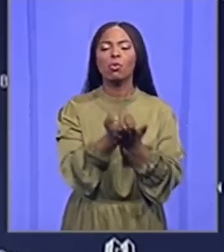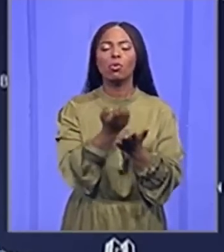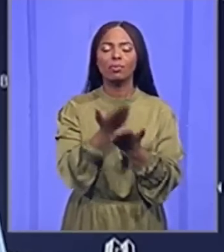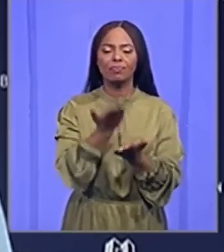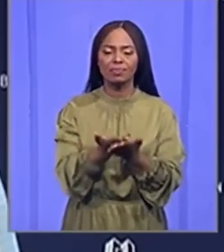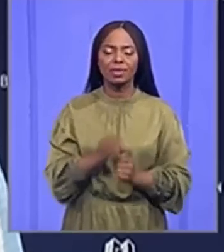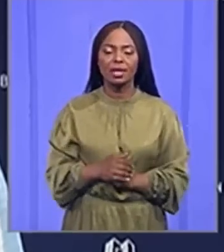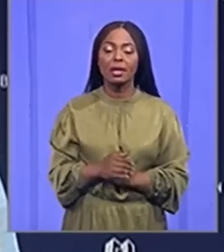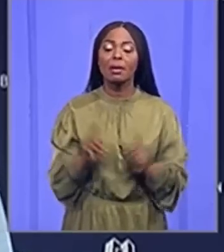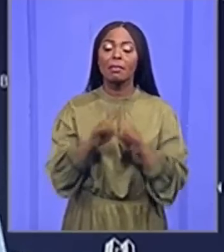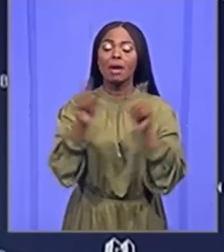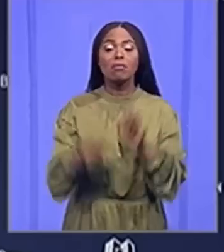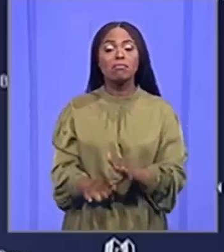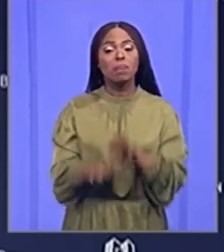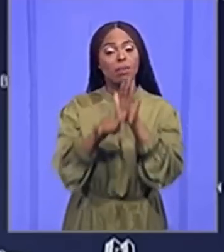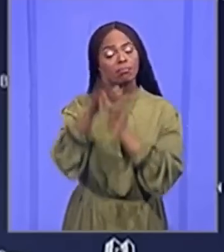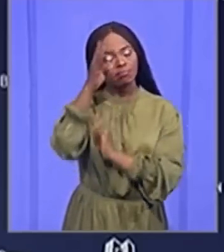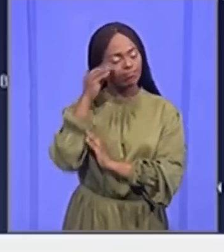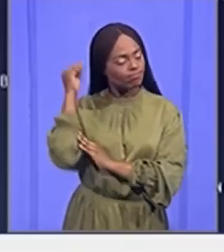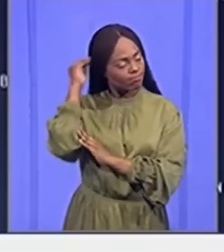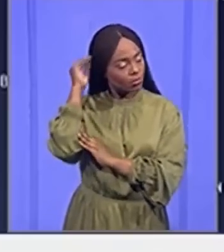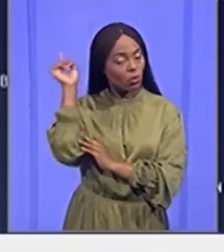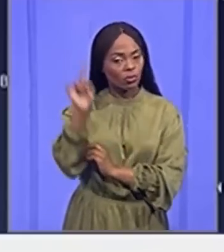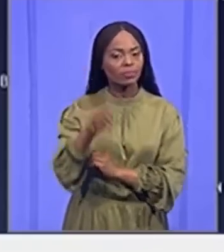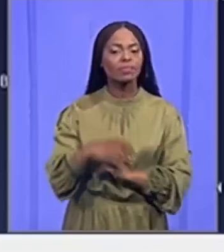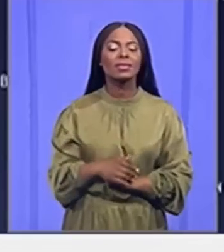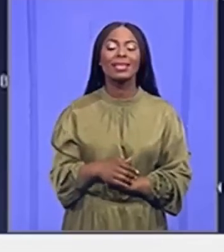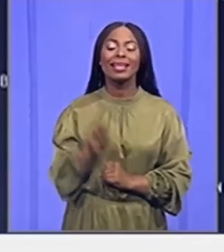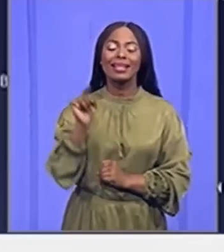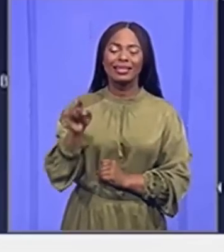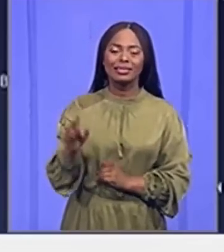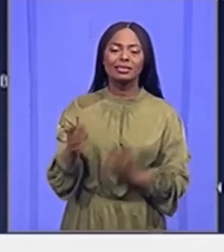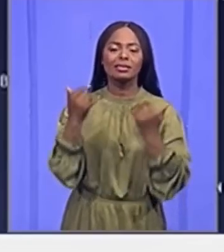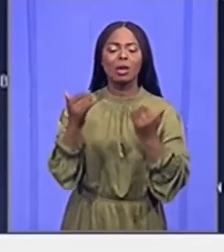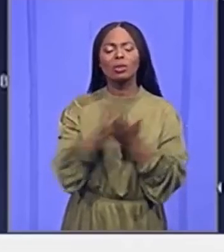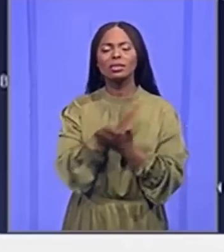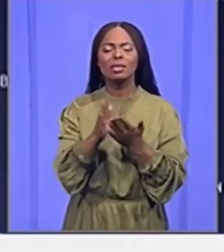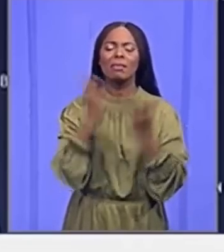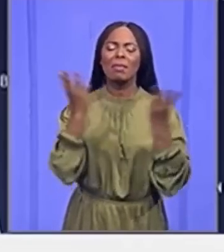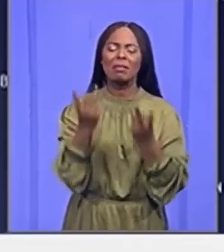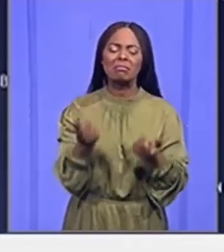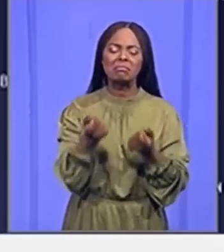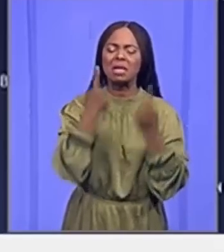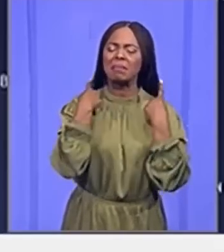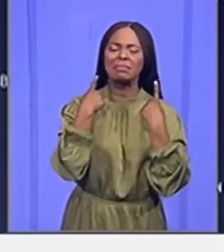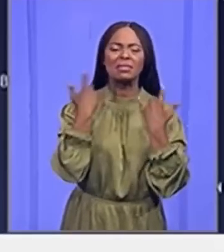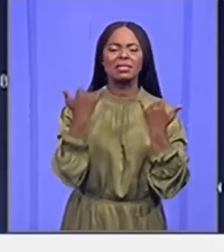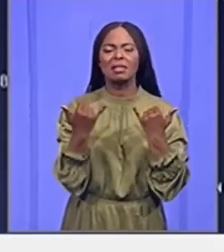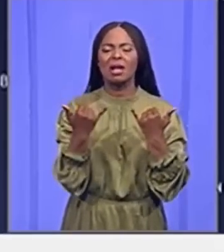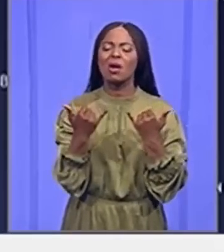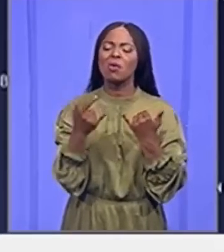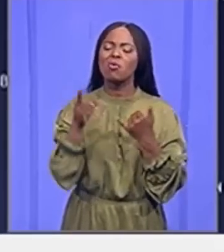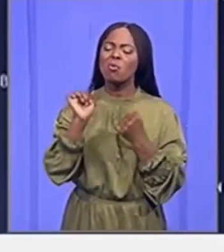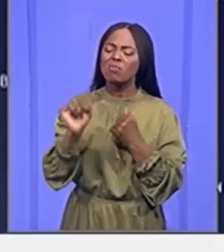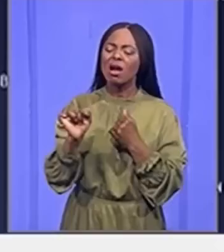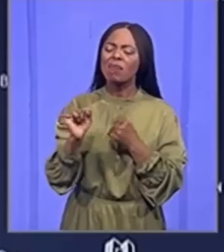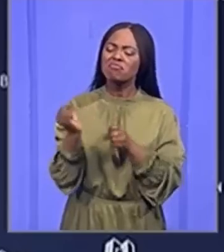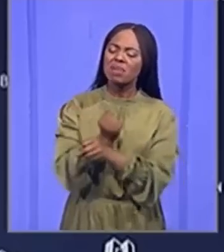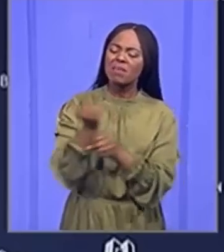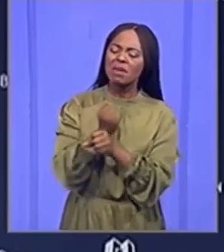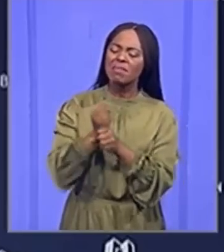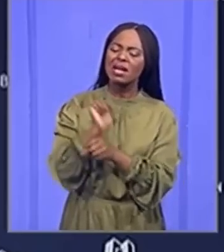sa bohlokwa ke gore batho ba laeditše gore go na le go se kwešiše ka mekgwa le ka mokgwa